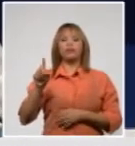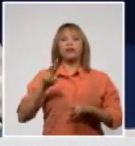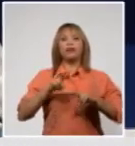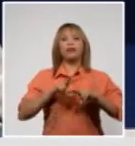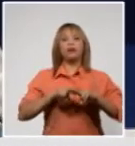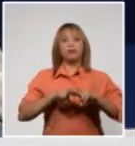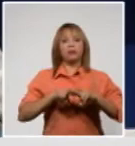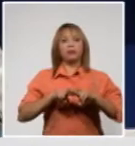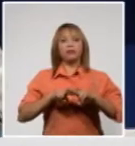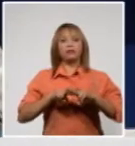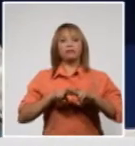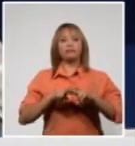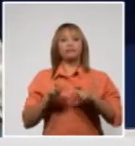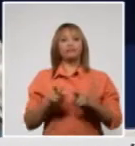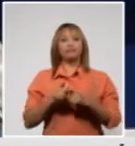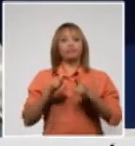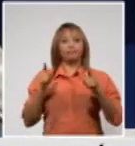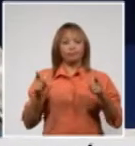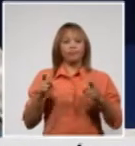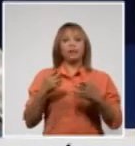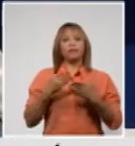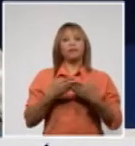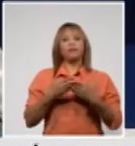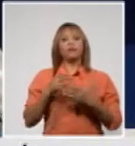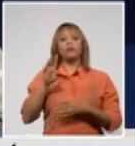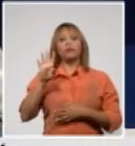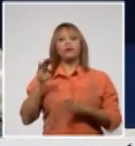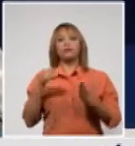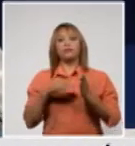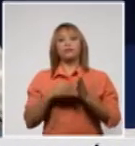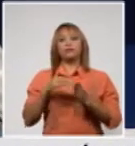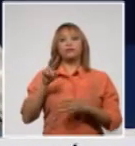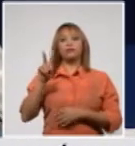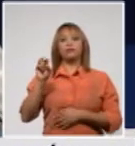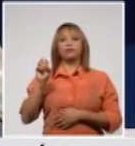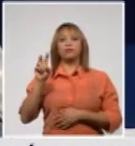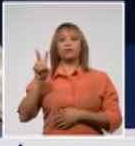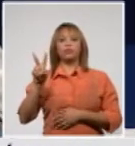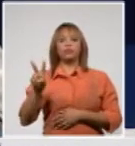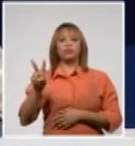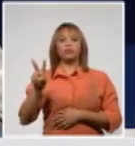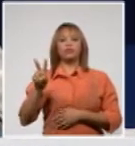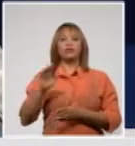1.01% of all cases, have tested positive for the virus.